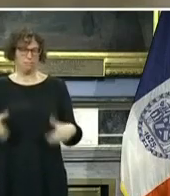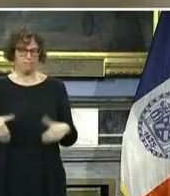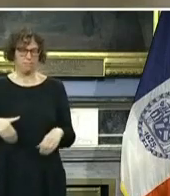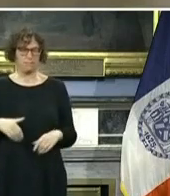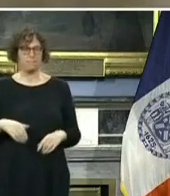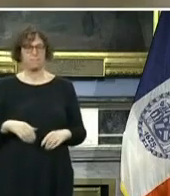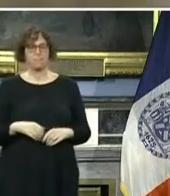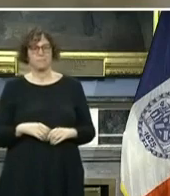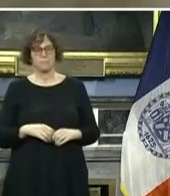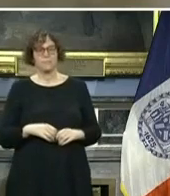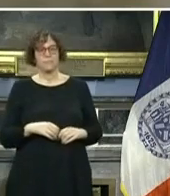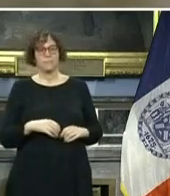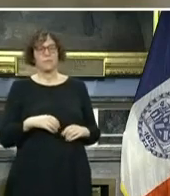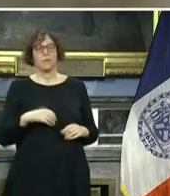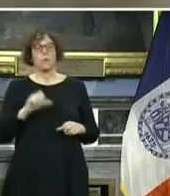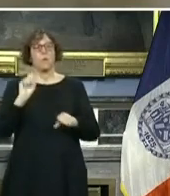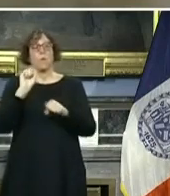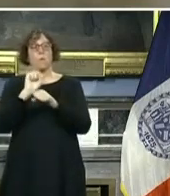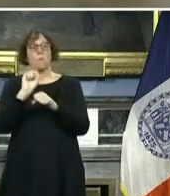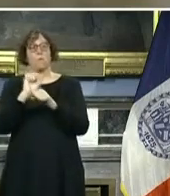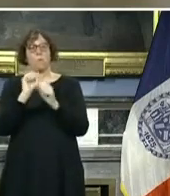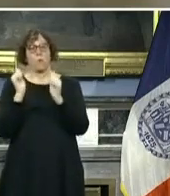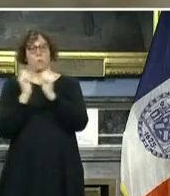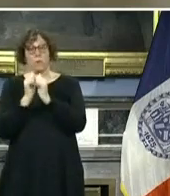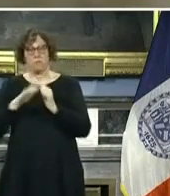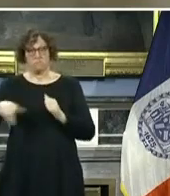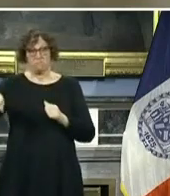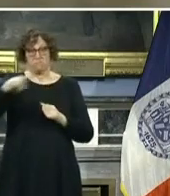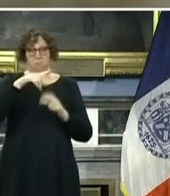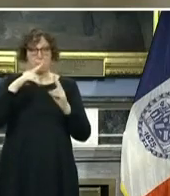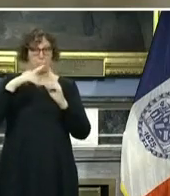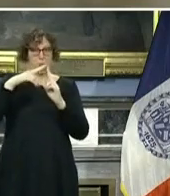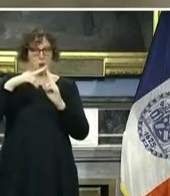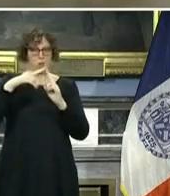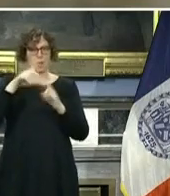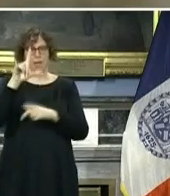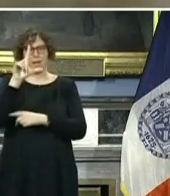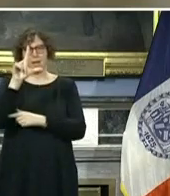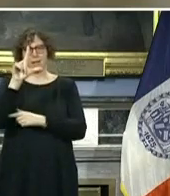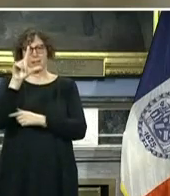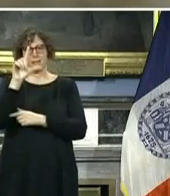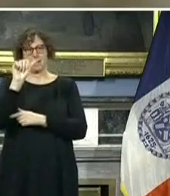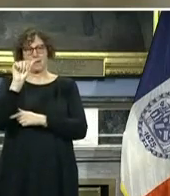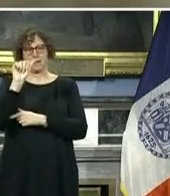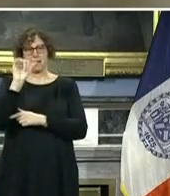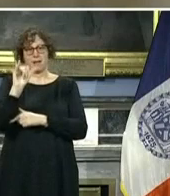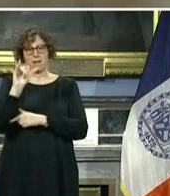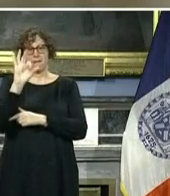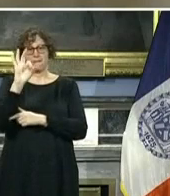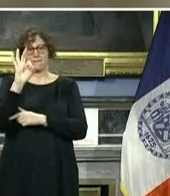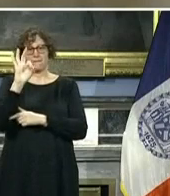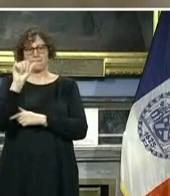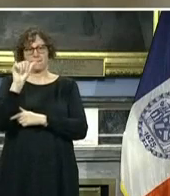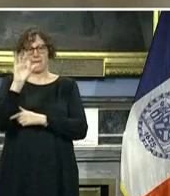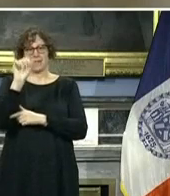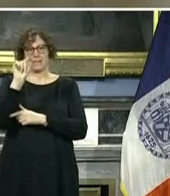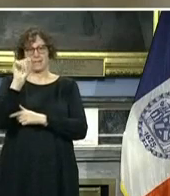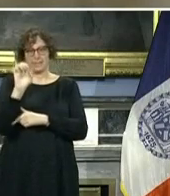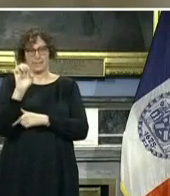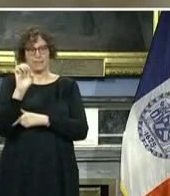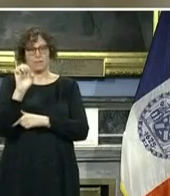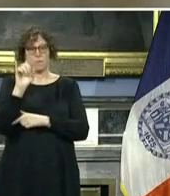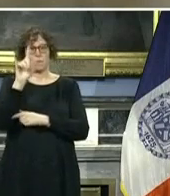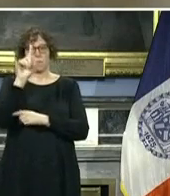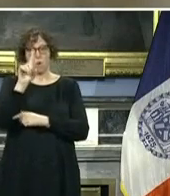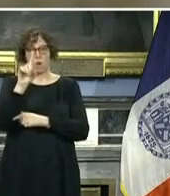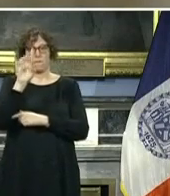with our partners here in the Navy Yard, including Lafayette 148, and about 10 other companies who've all banded together to help make this happen. Some